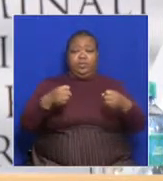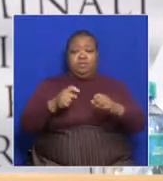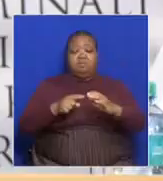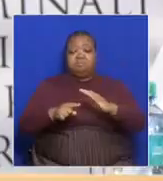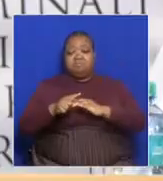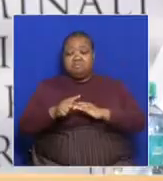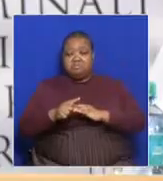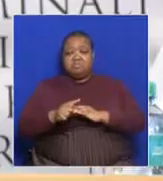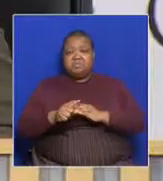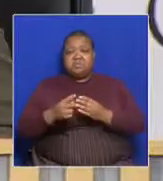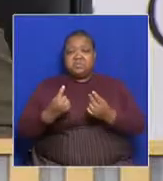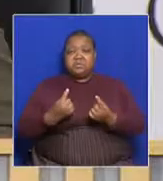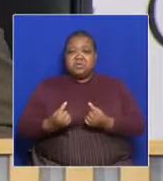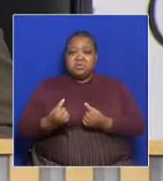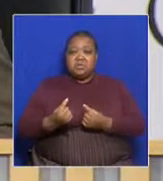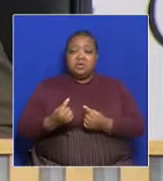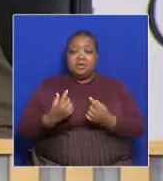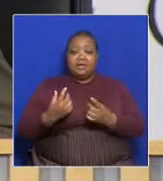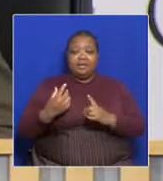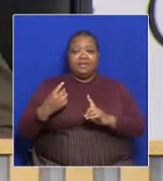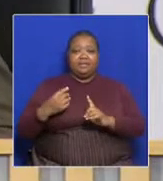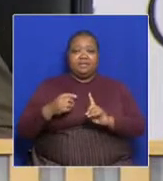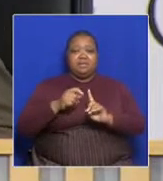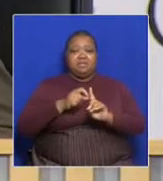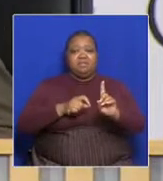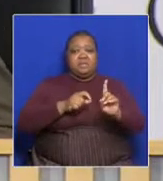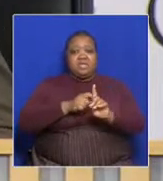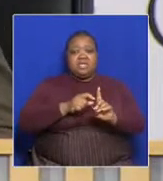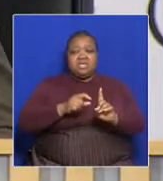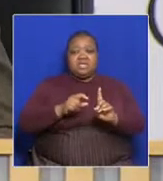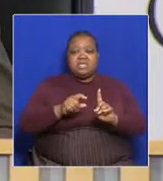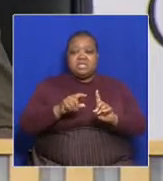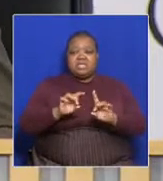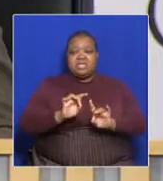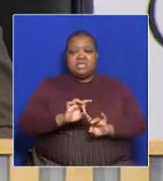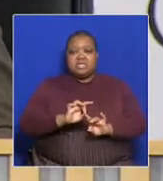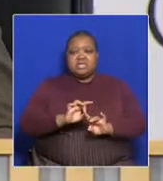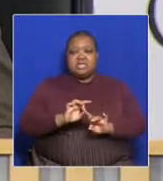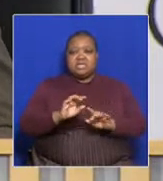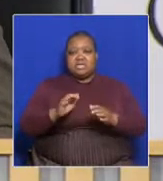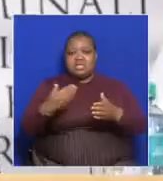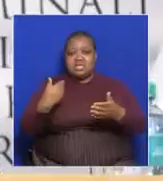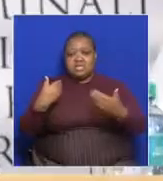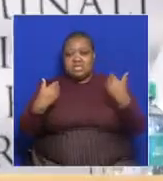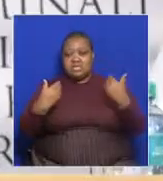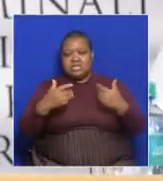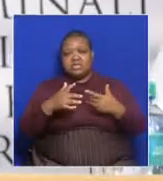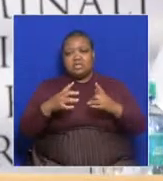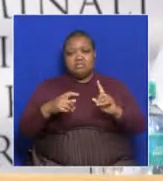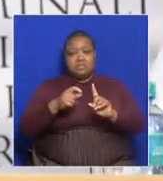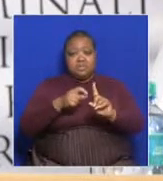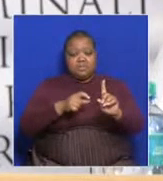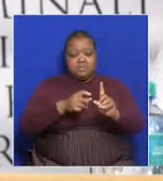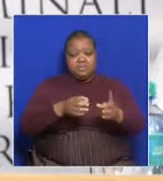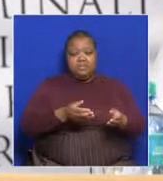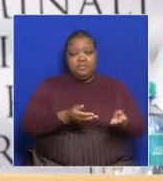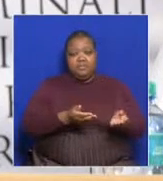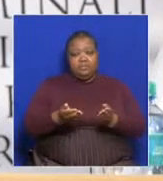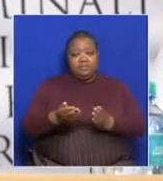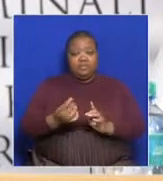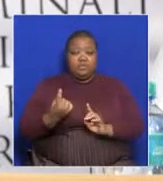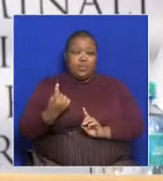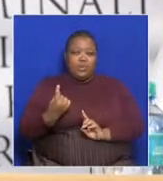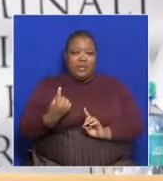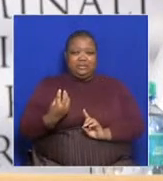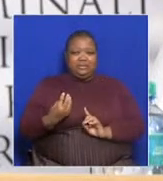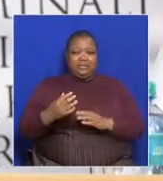the agent, the clearing agent. I don't Because see, I ask because that is the one seal number I've never been able to find this third seal